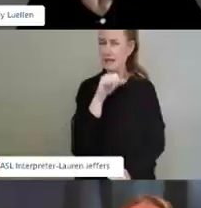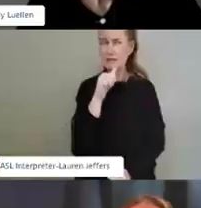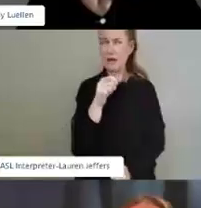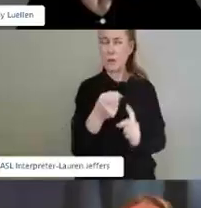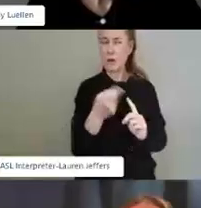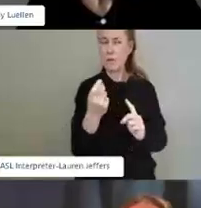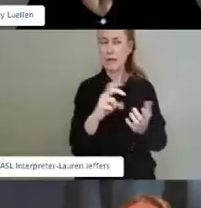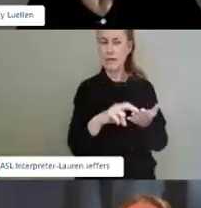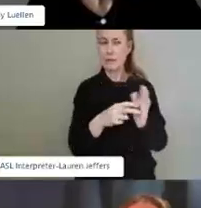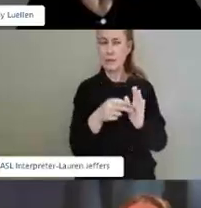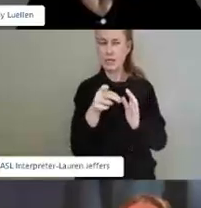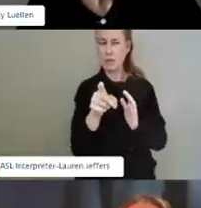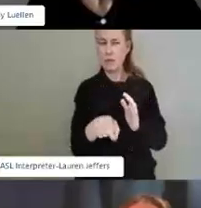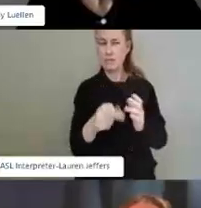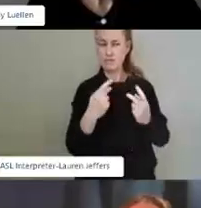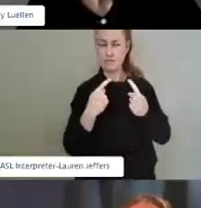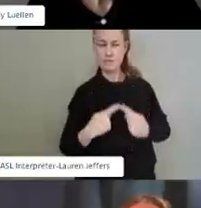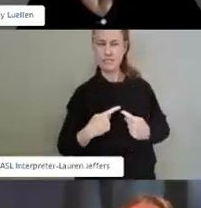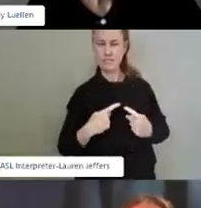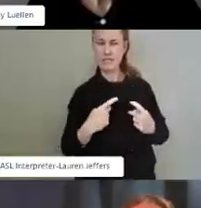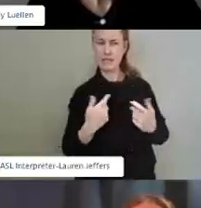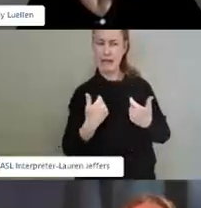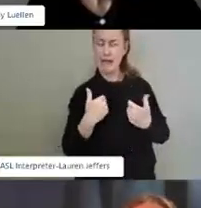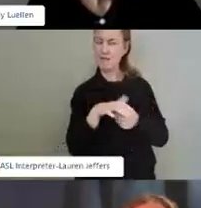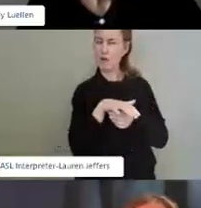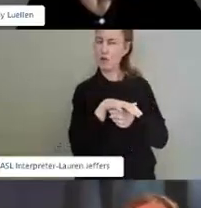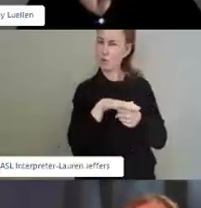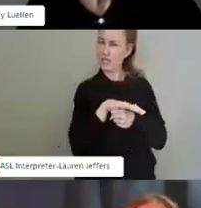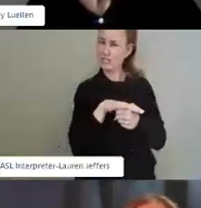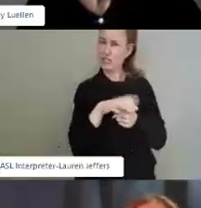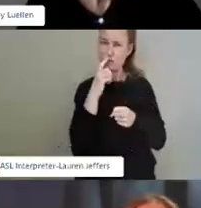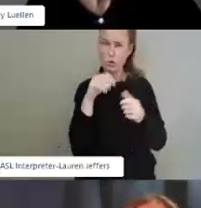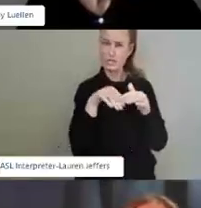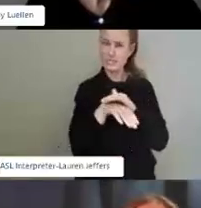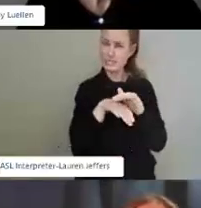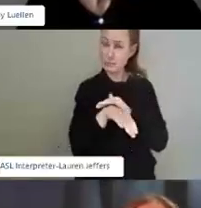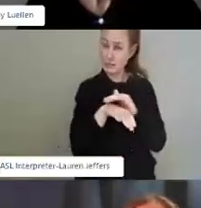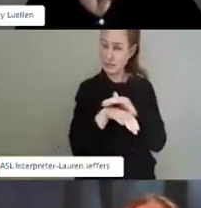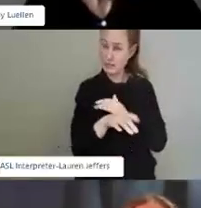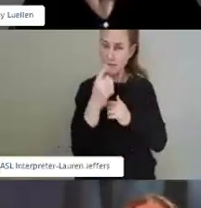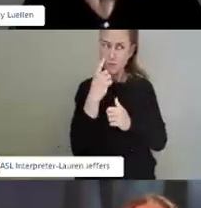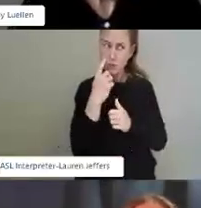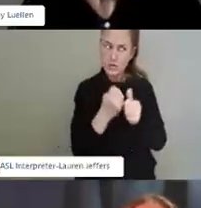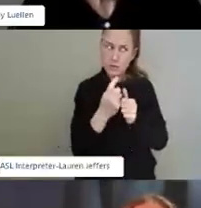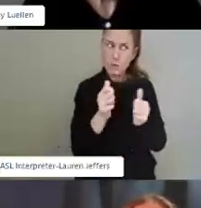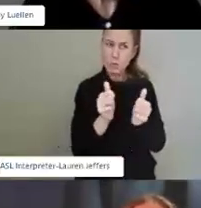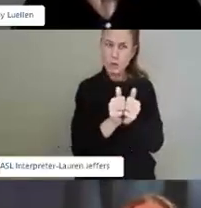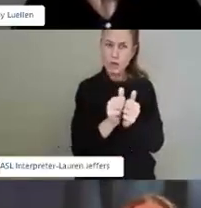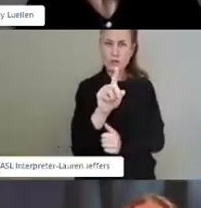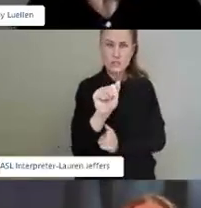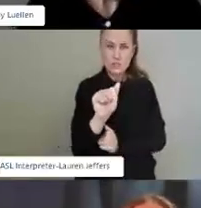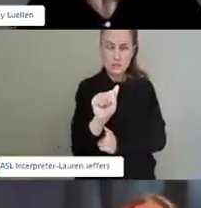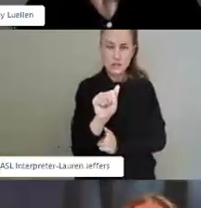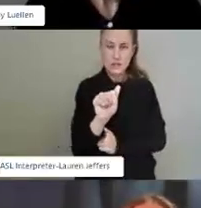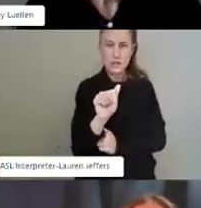provide a physical presence, a location, so that there is accessibility for anybody with a disability who this